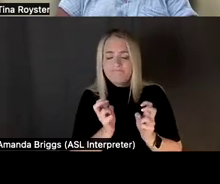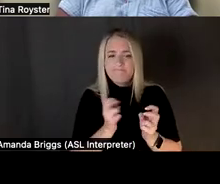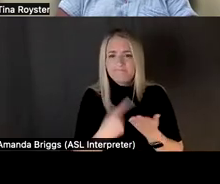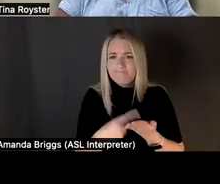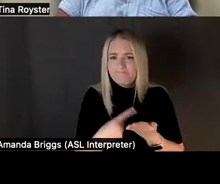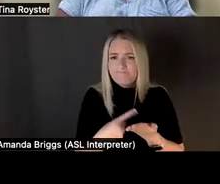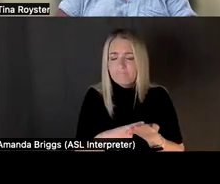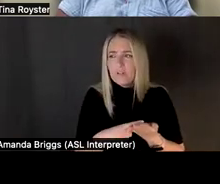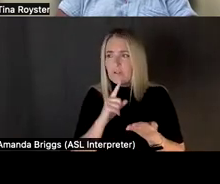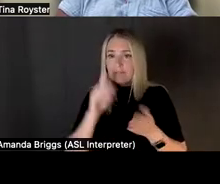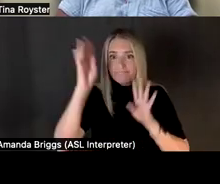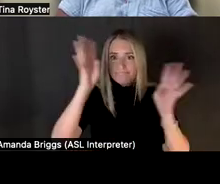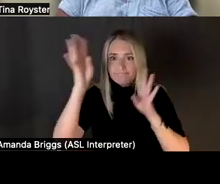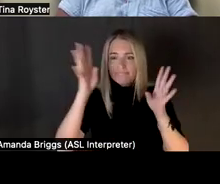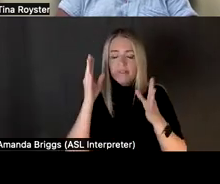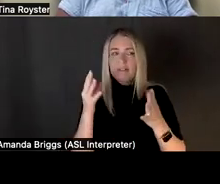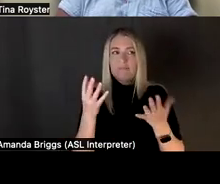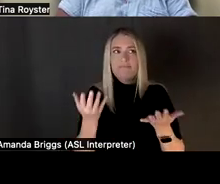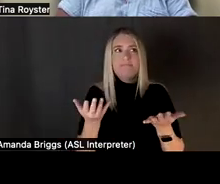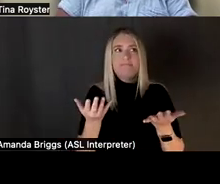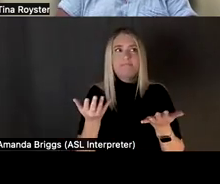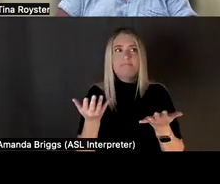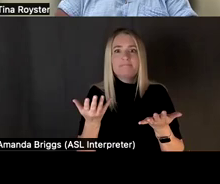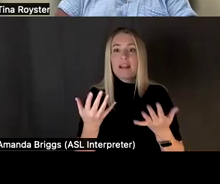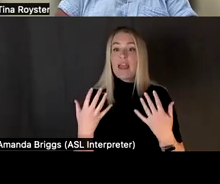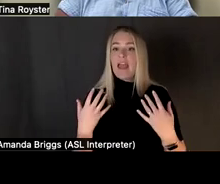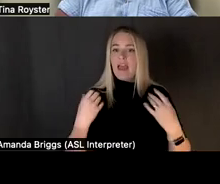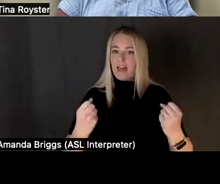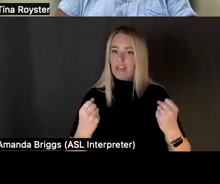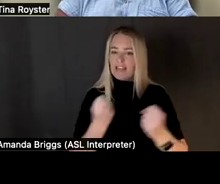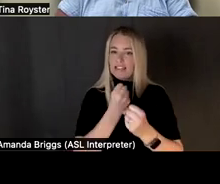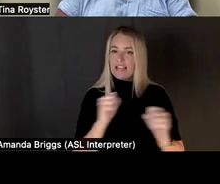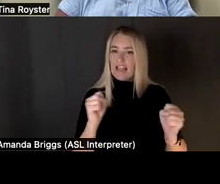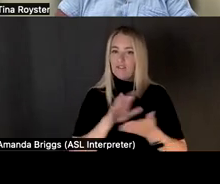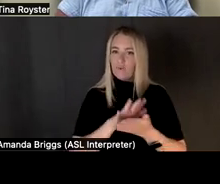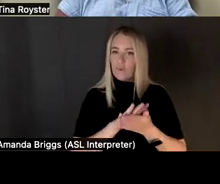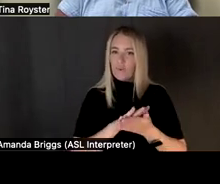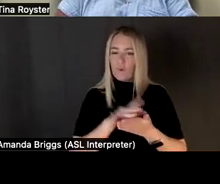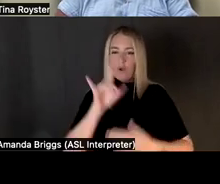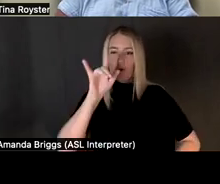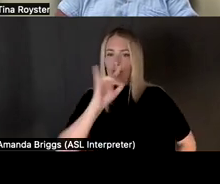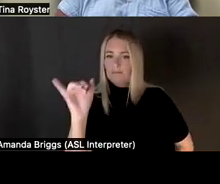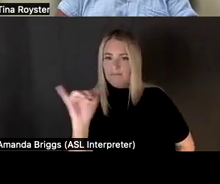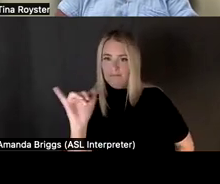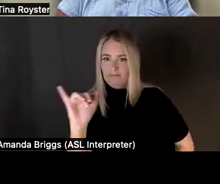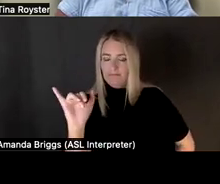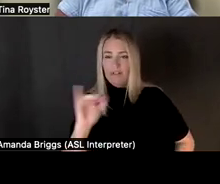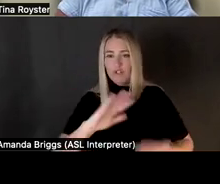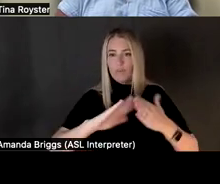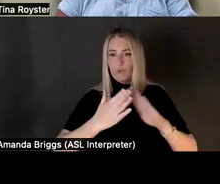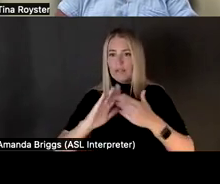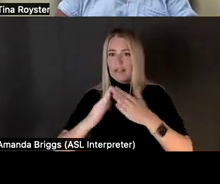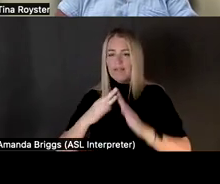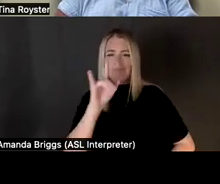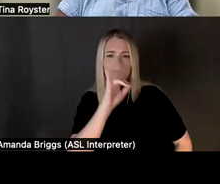where we really brainstormed what a healthy and safe school community should look